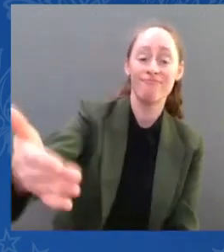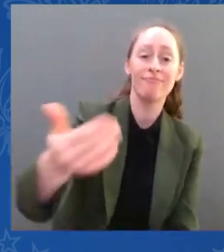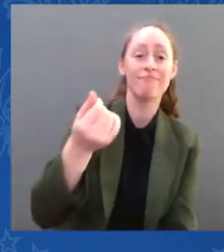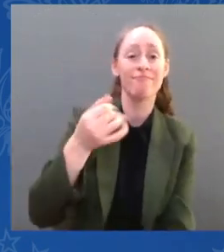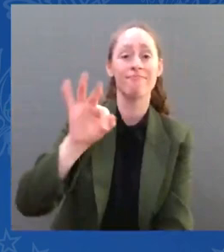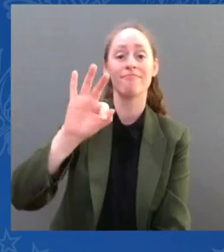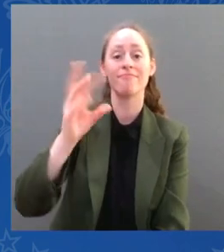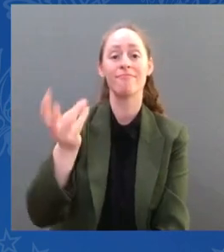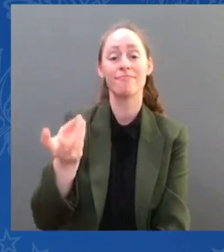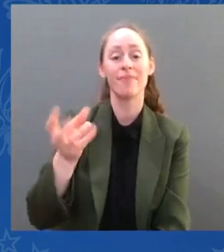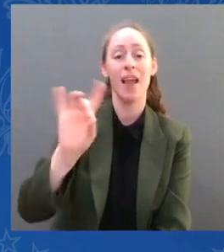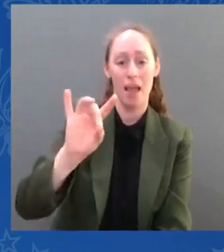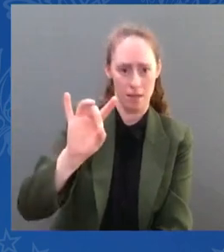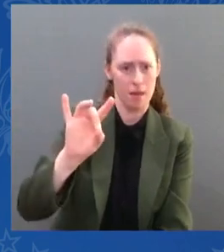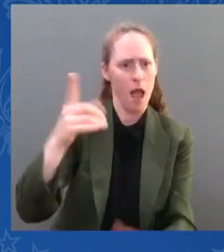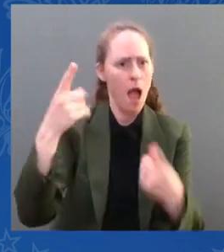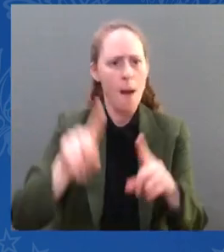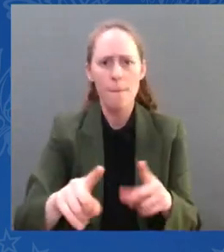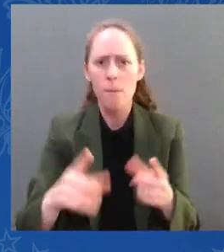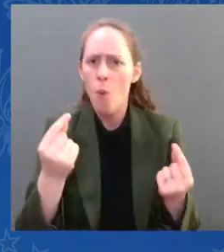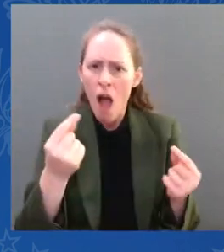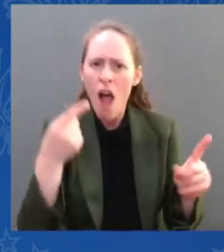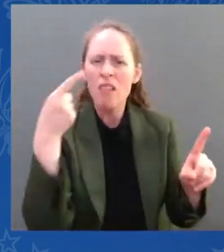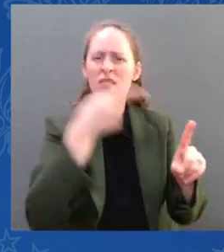bloody period of the Vietnam War.